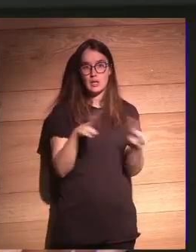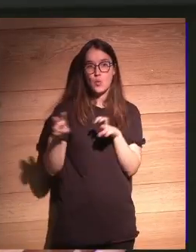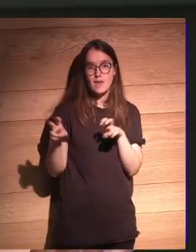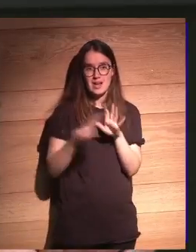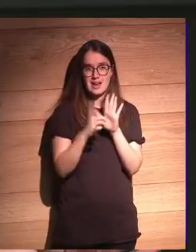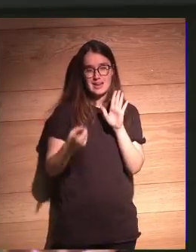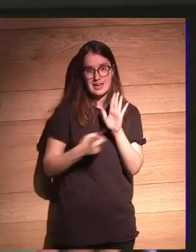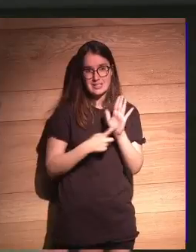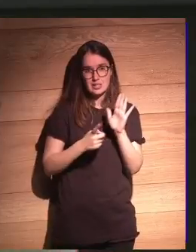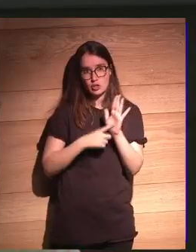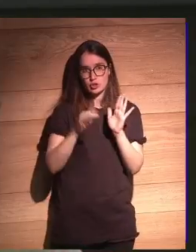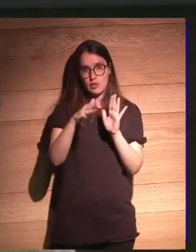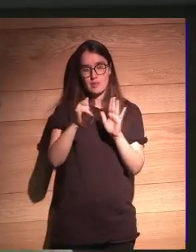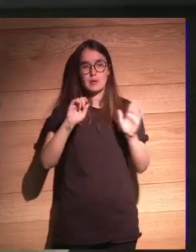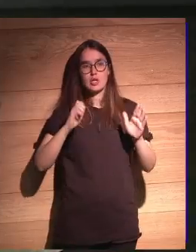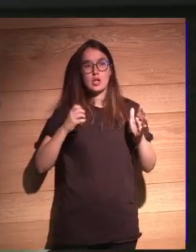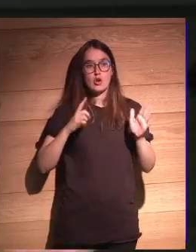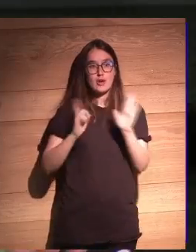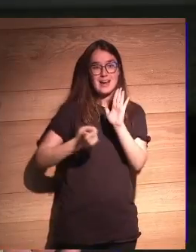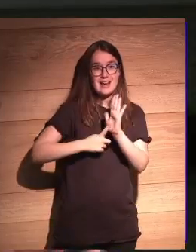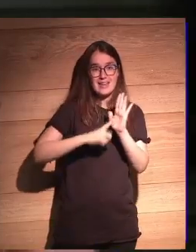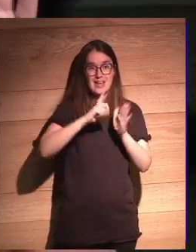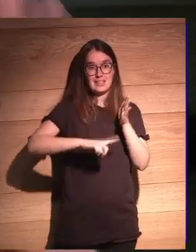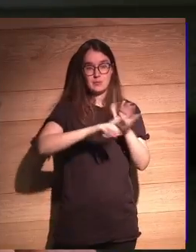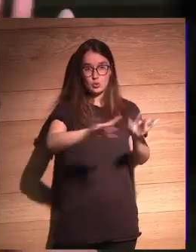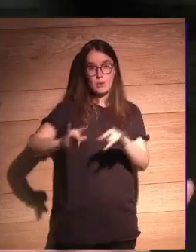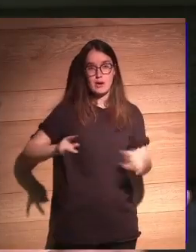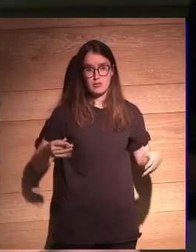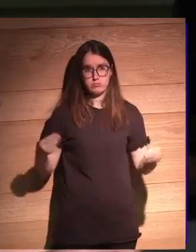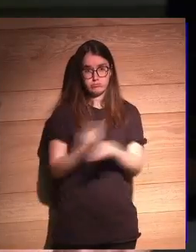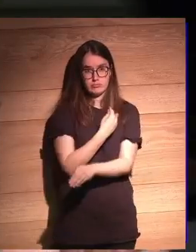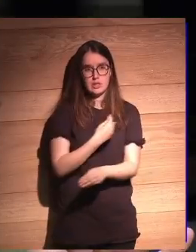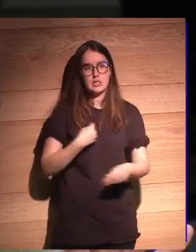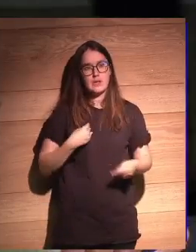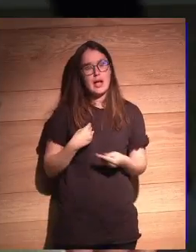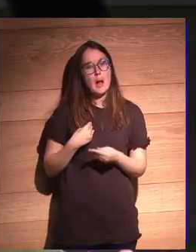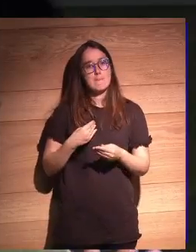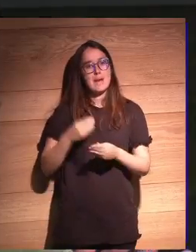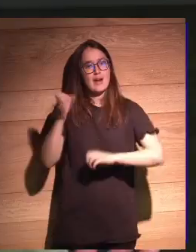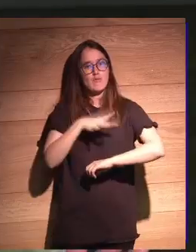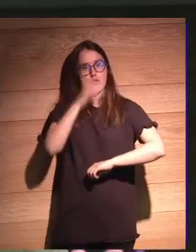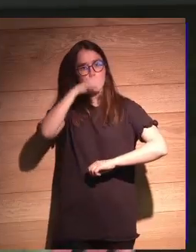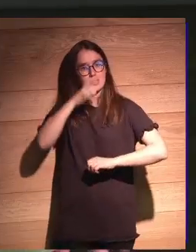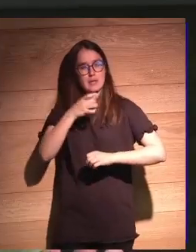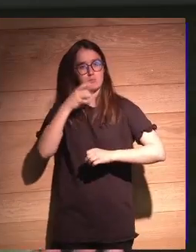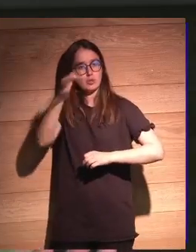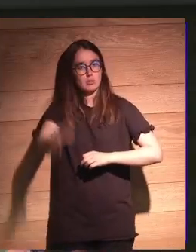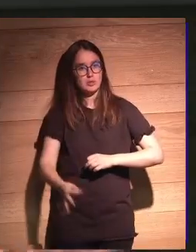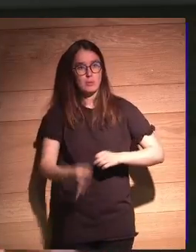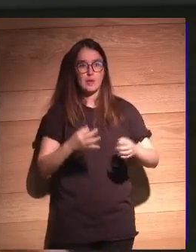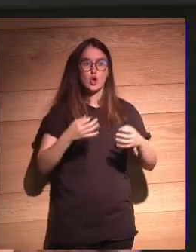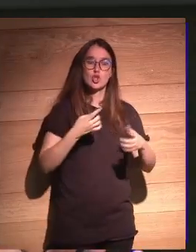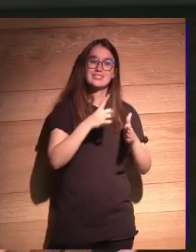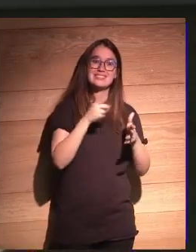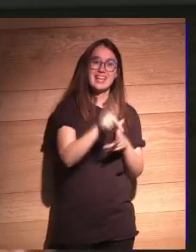taxes. After that, new laws of Socimi classes with urban rents. So we have a lot of privilege